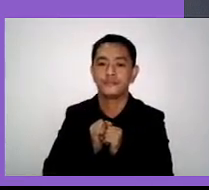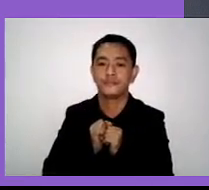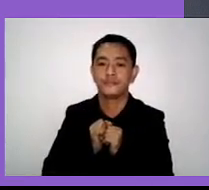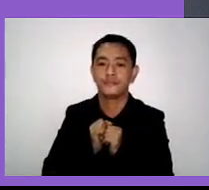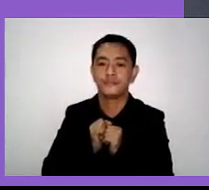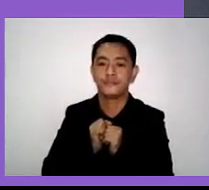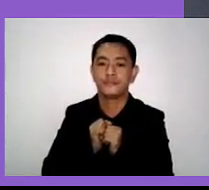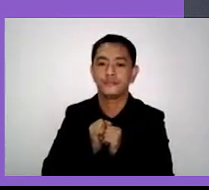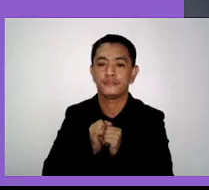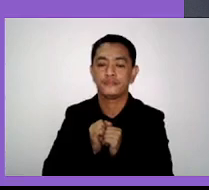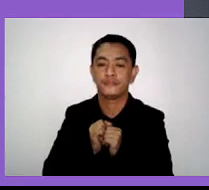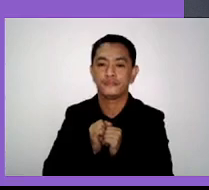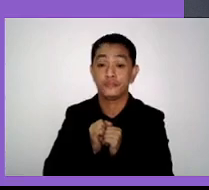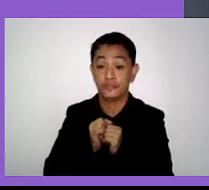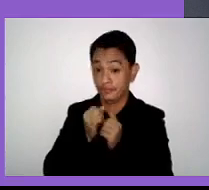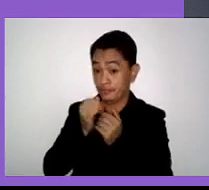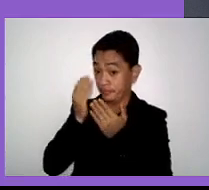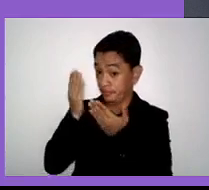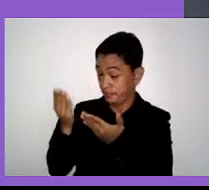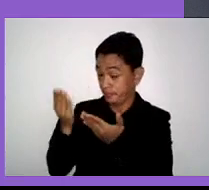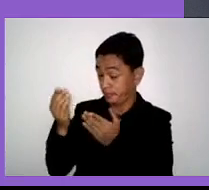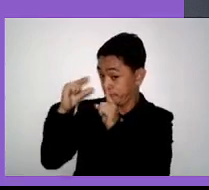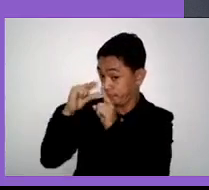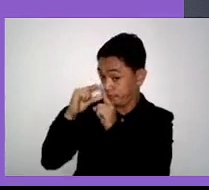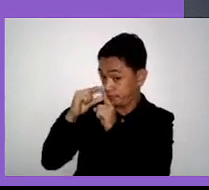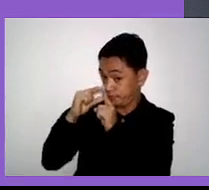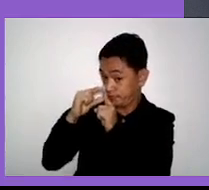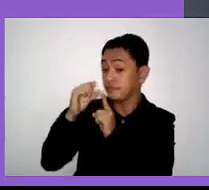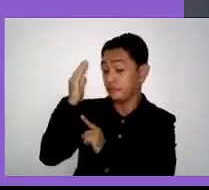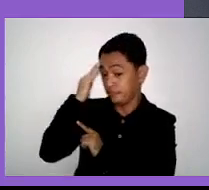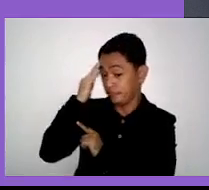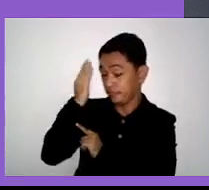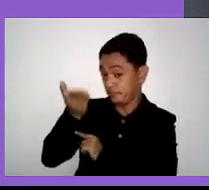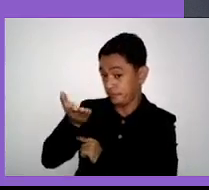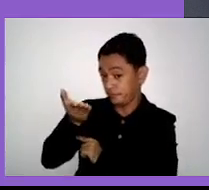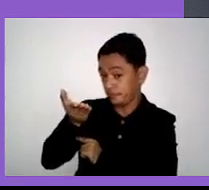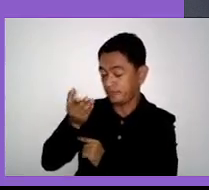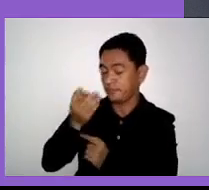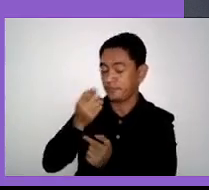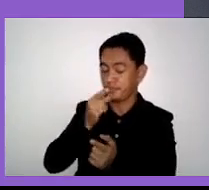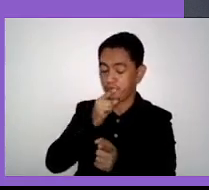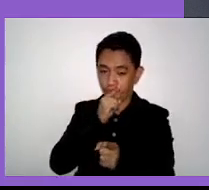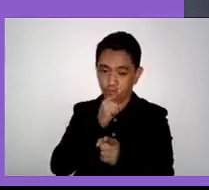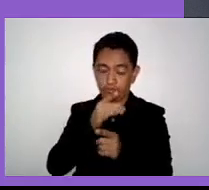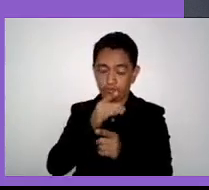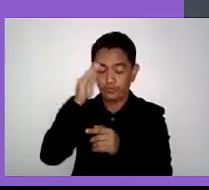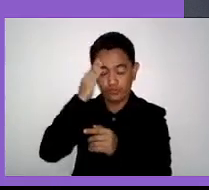Are there any words unfamiliar to you? I'm quite sure that you know all these words.